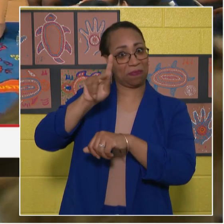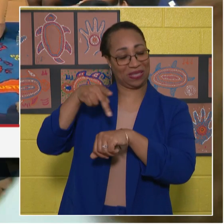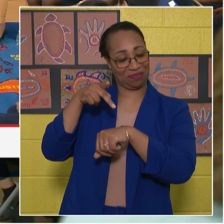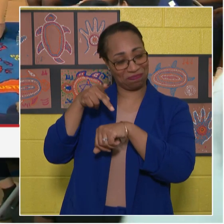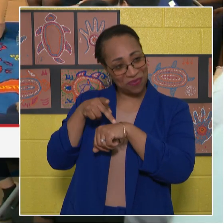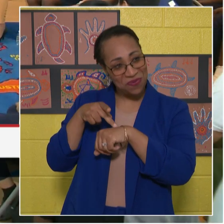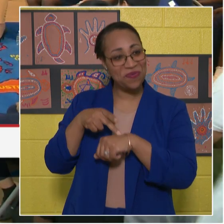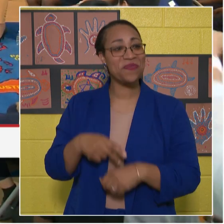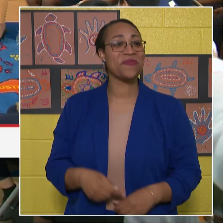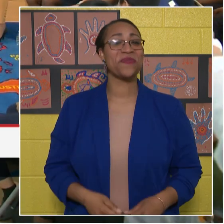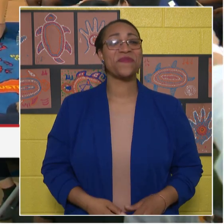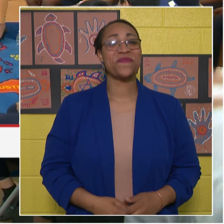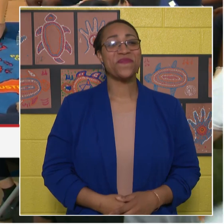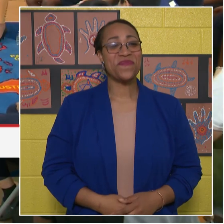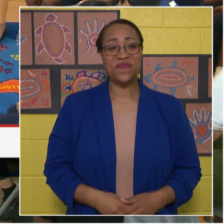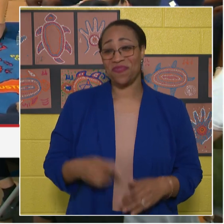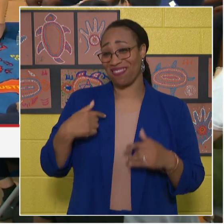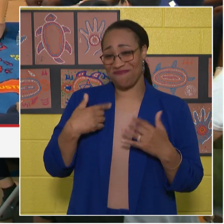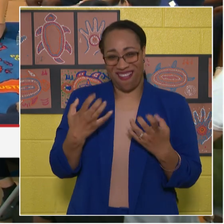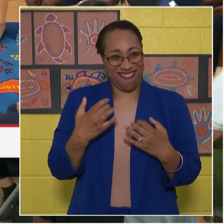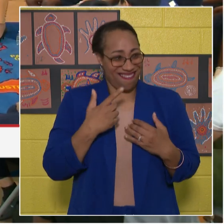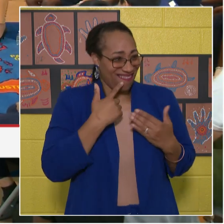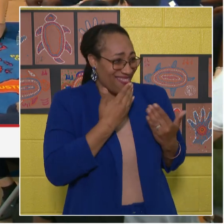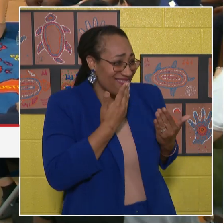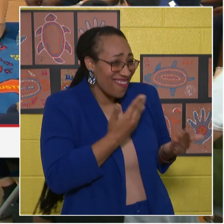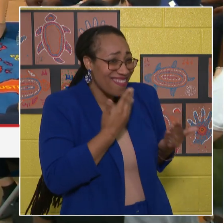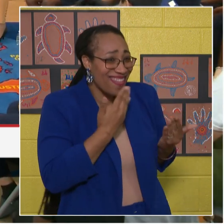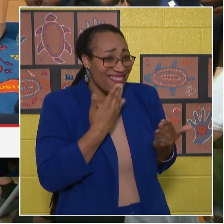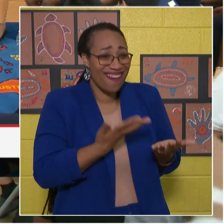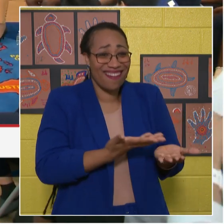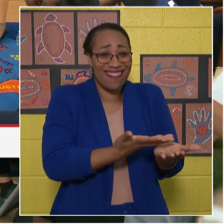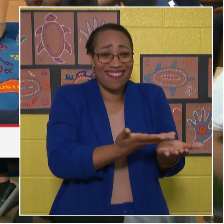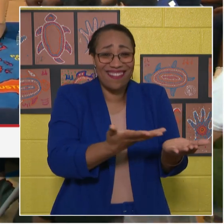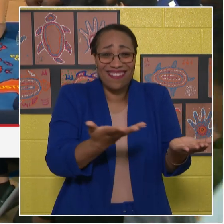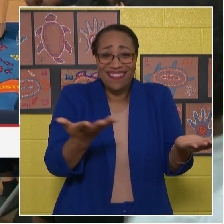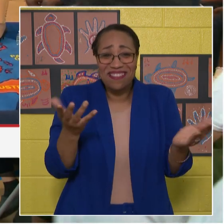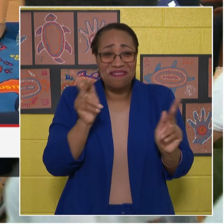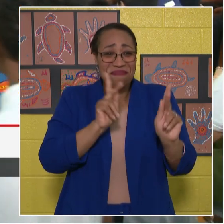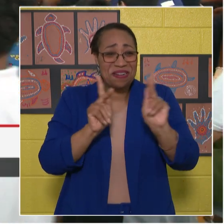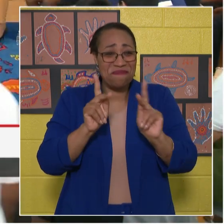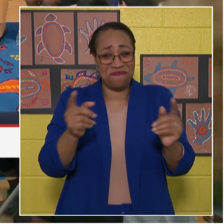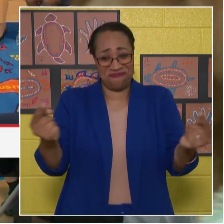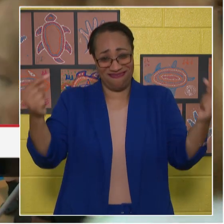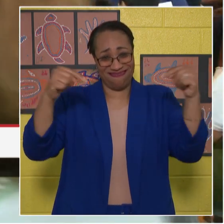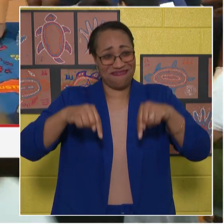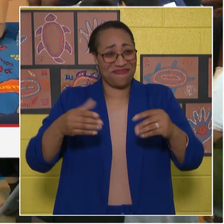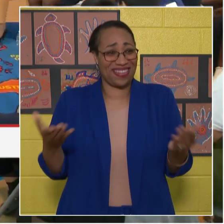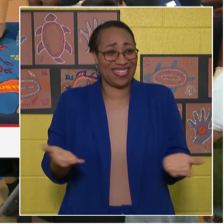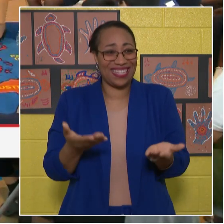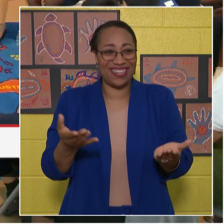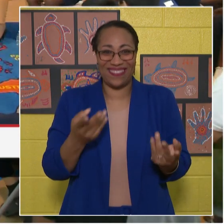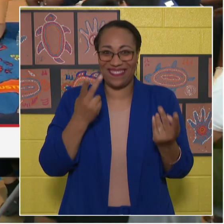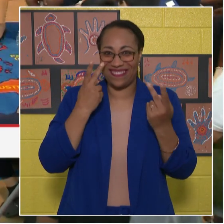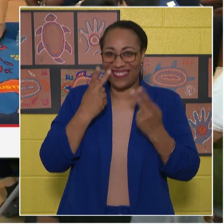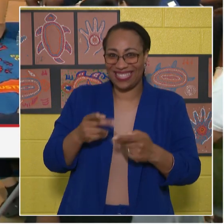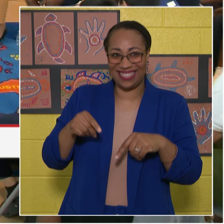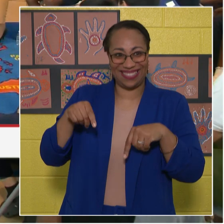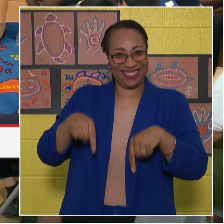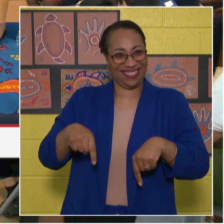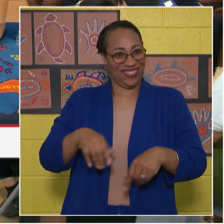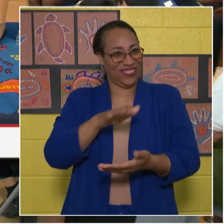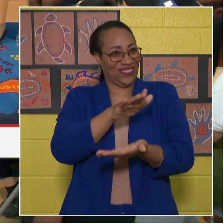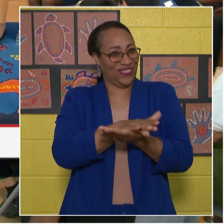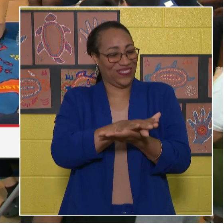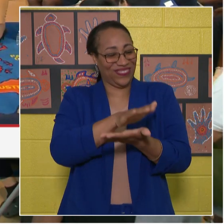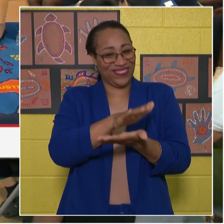Bowser, Dr. Bay, and other guests for visiting our Barnard Bears today. Every day here